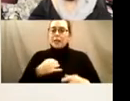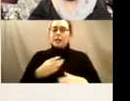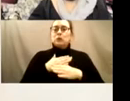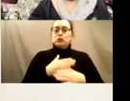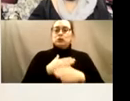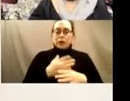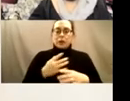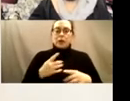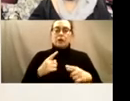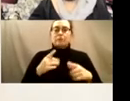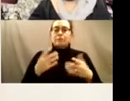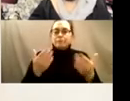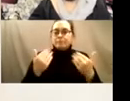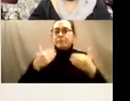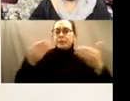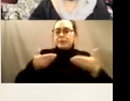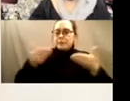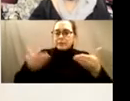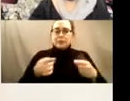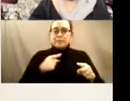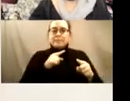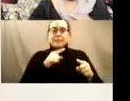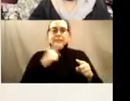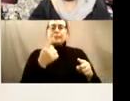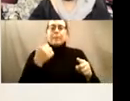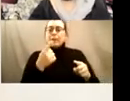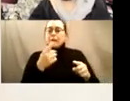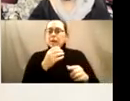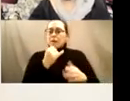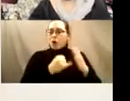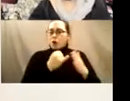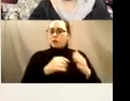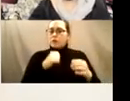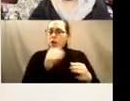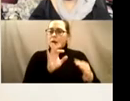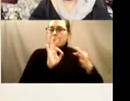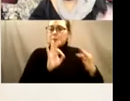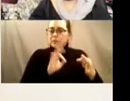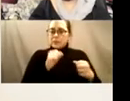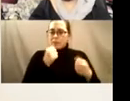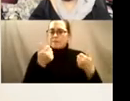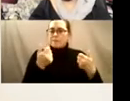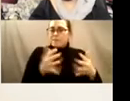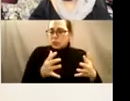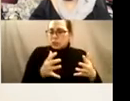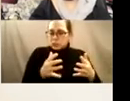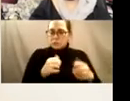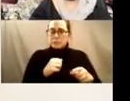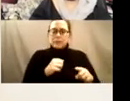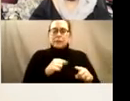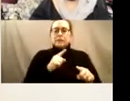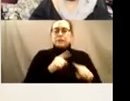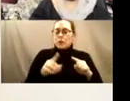to invite more unfinishedness and more raw edges into textile work and into the